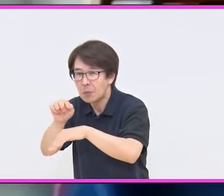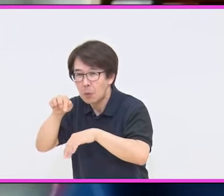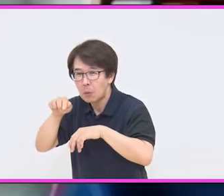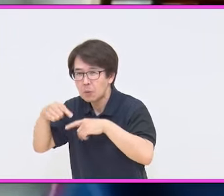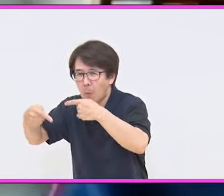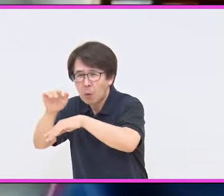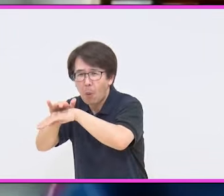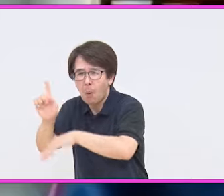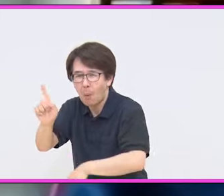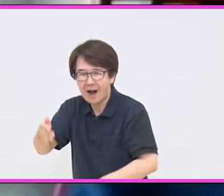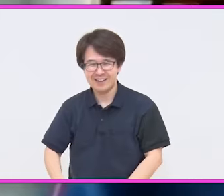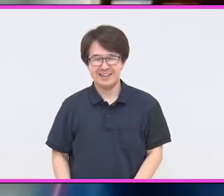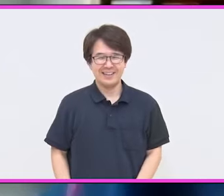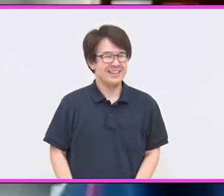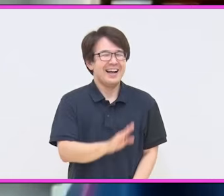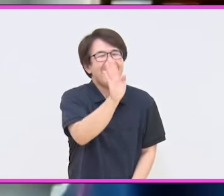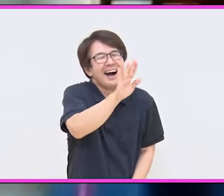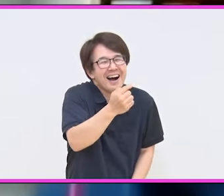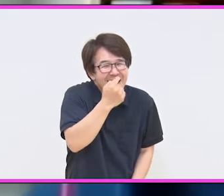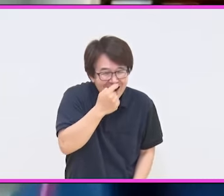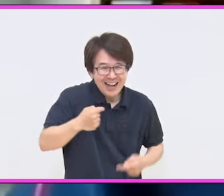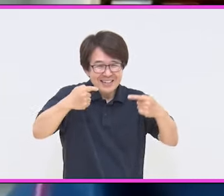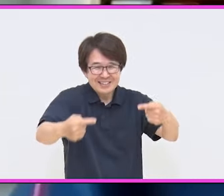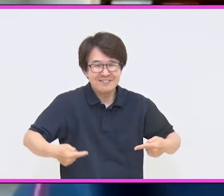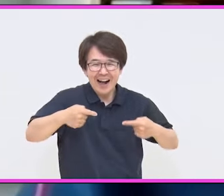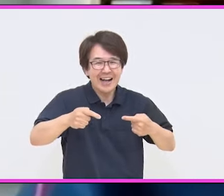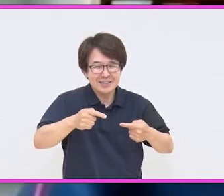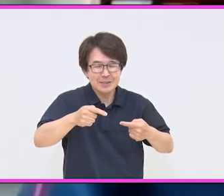I did not push my wheelchair.